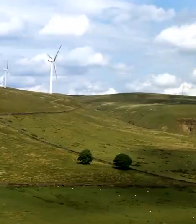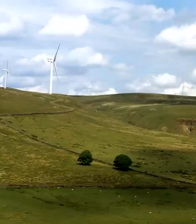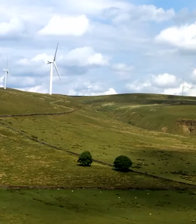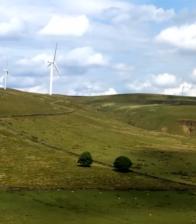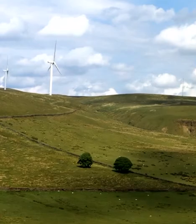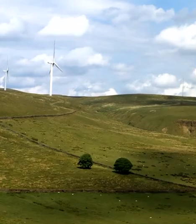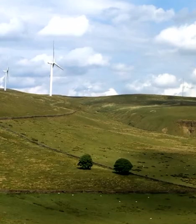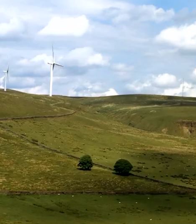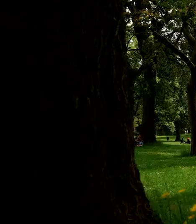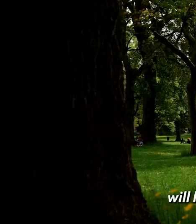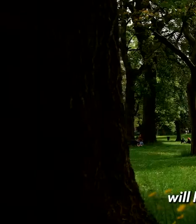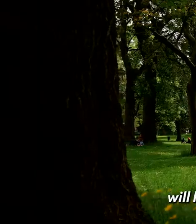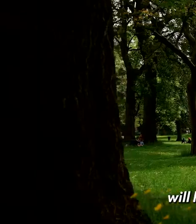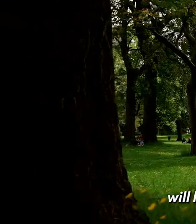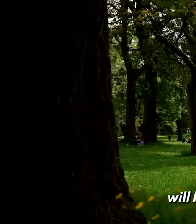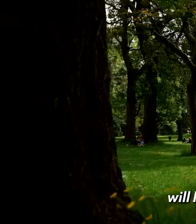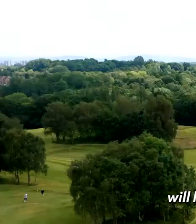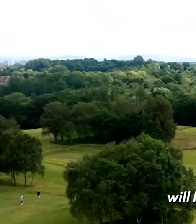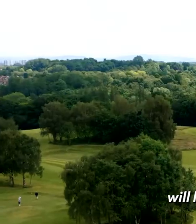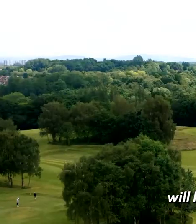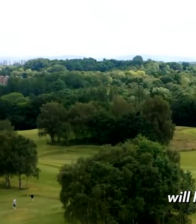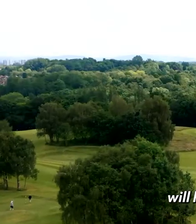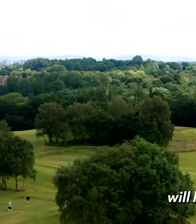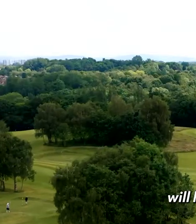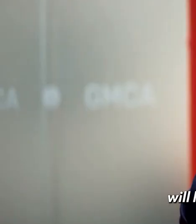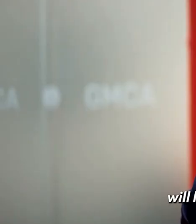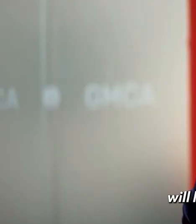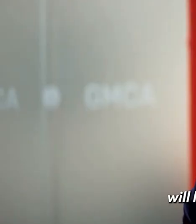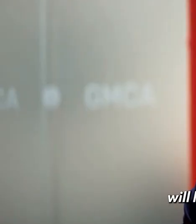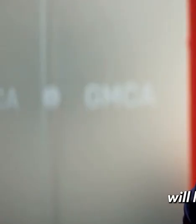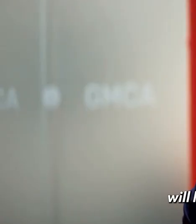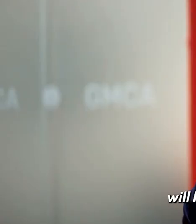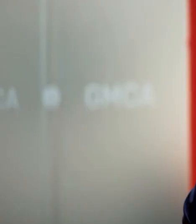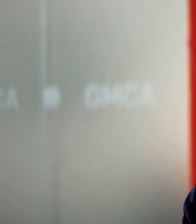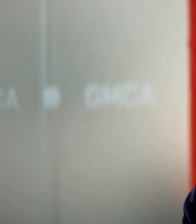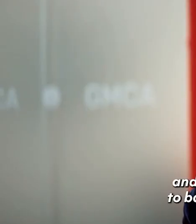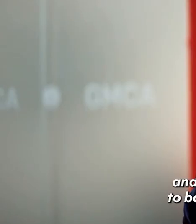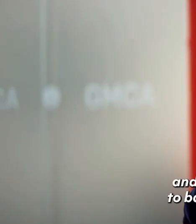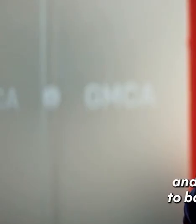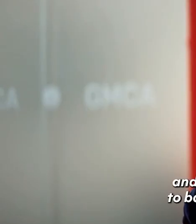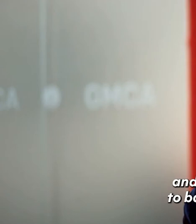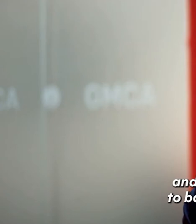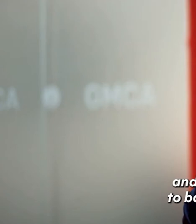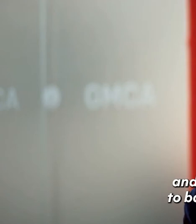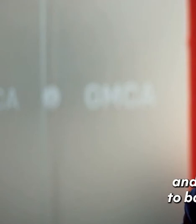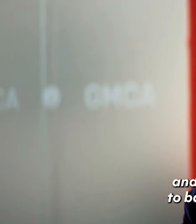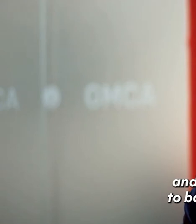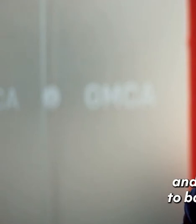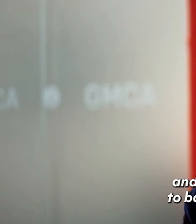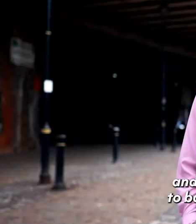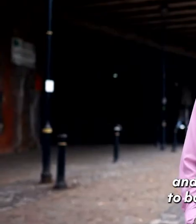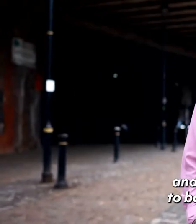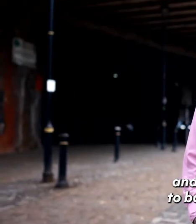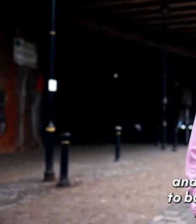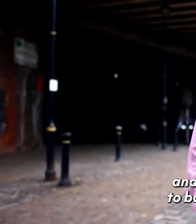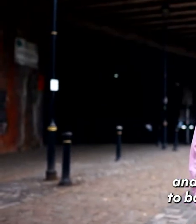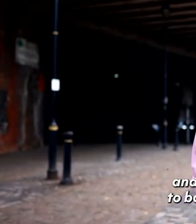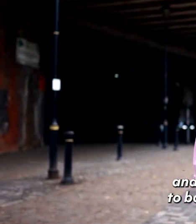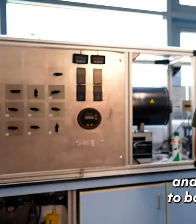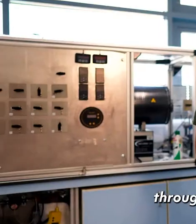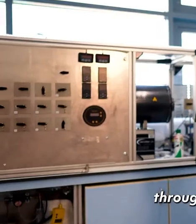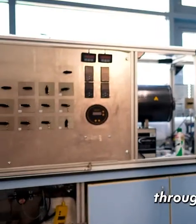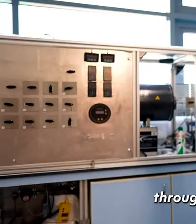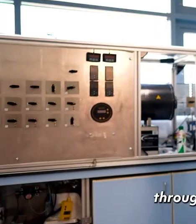pollution. The green revolution will help us reduce inequalities. And we want the government to back our ambitions